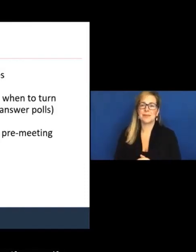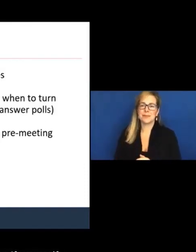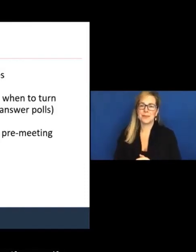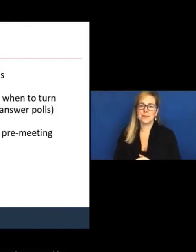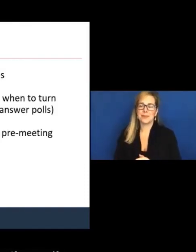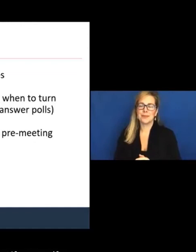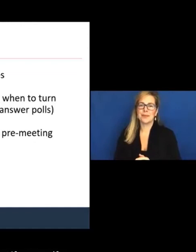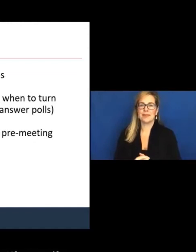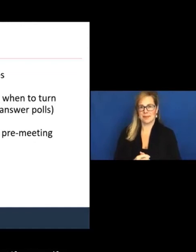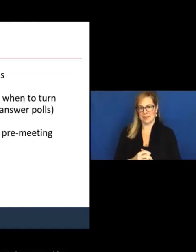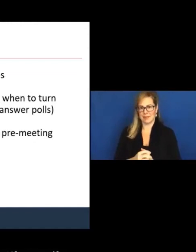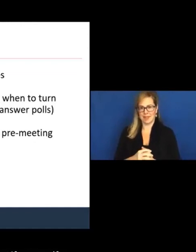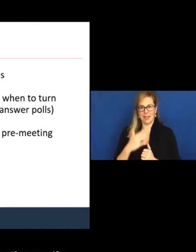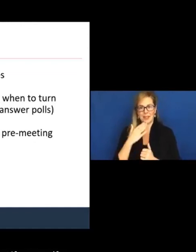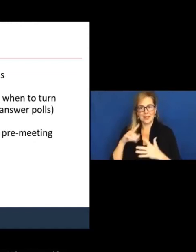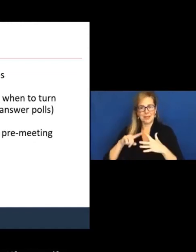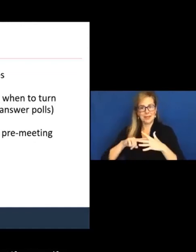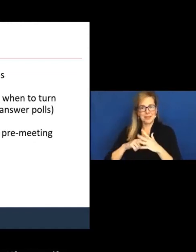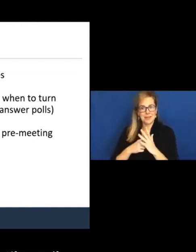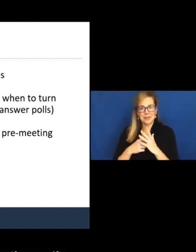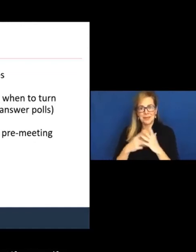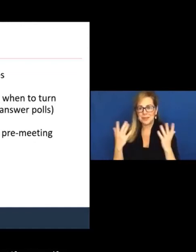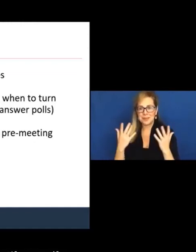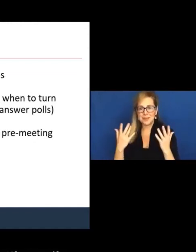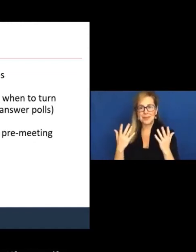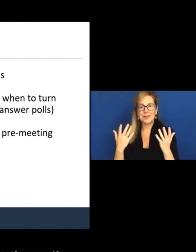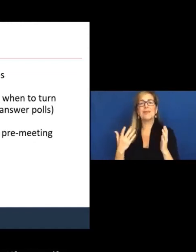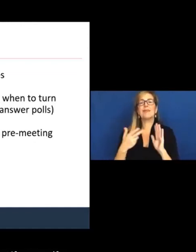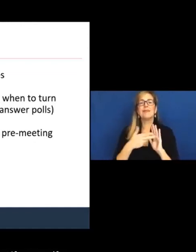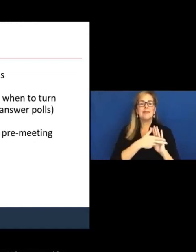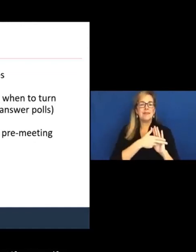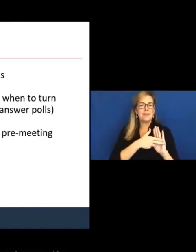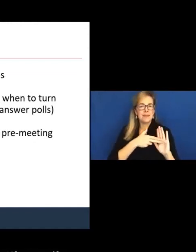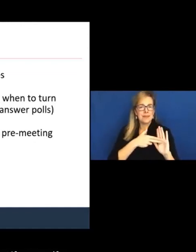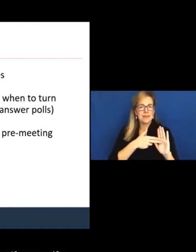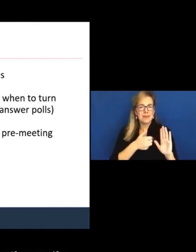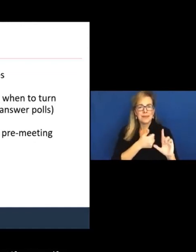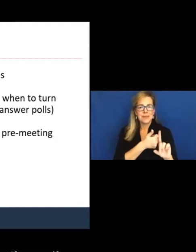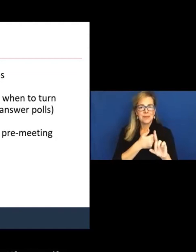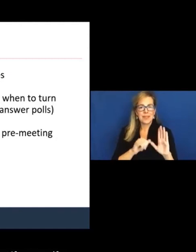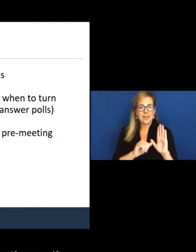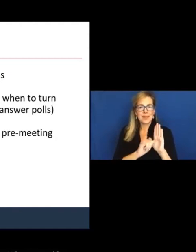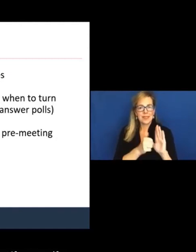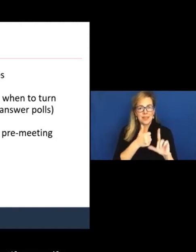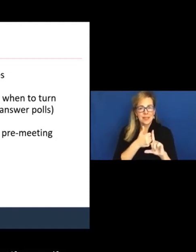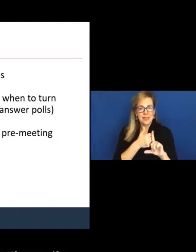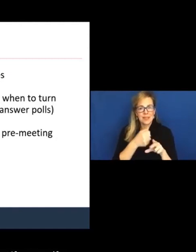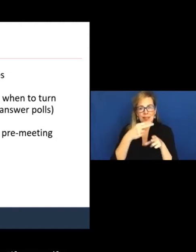So get off to a good start. Identify yourself by name, organization, and